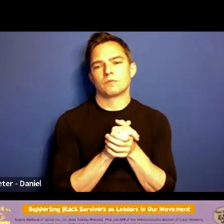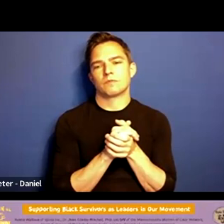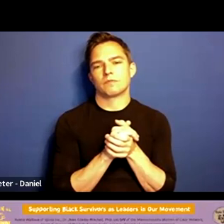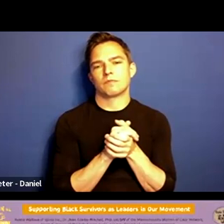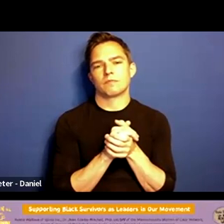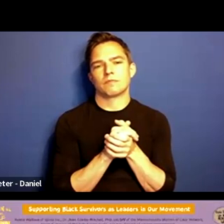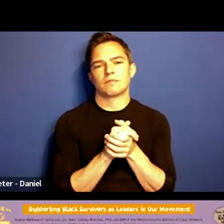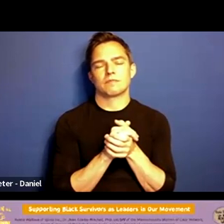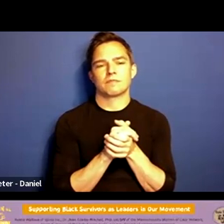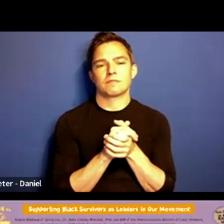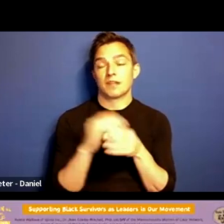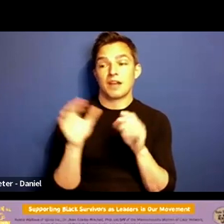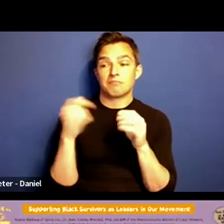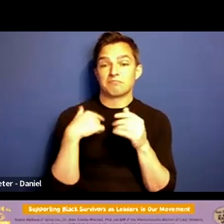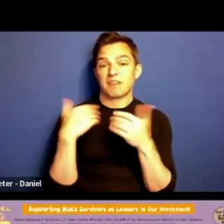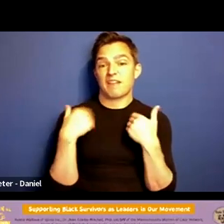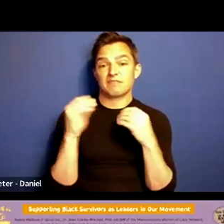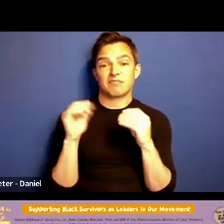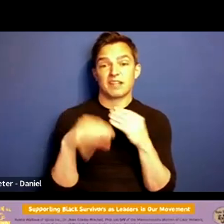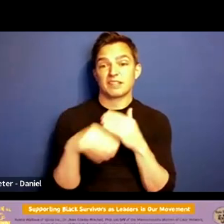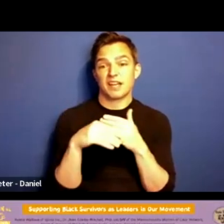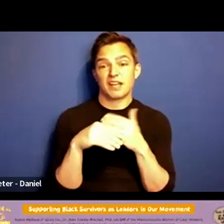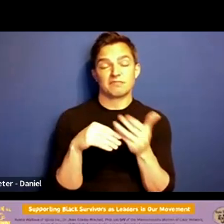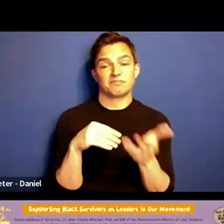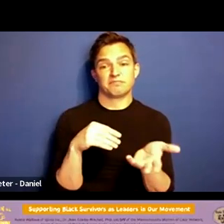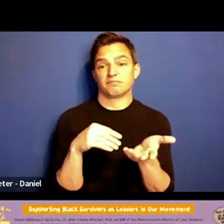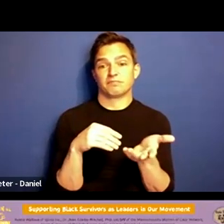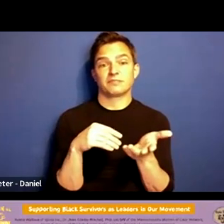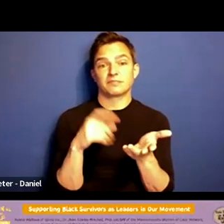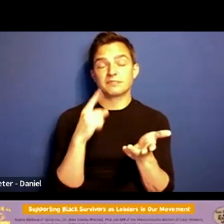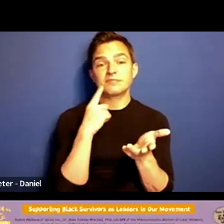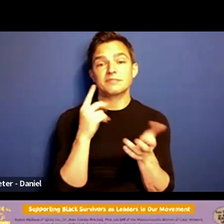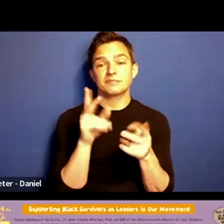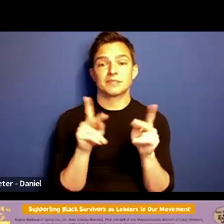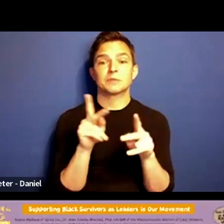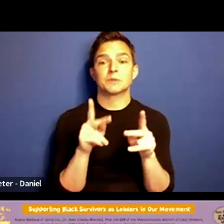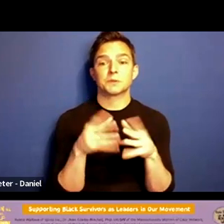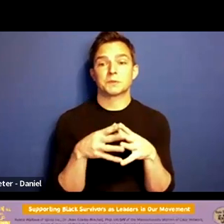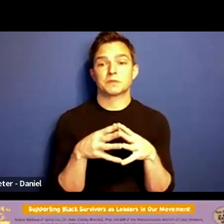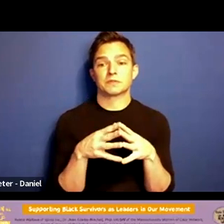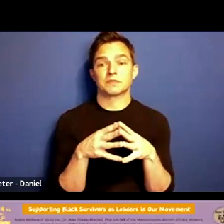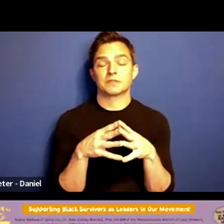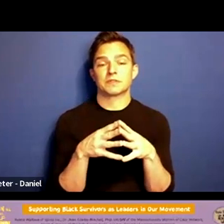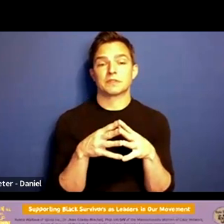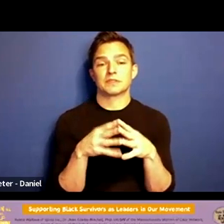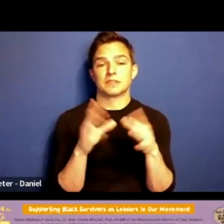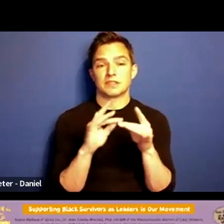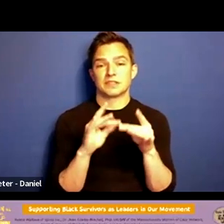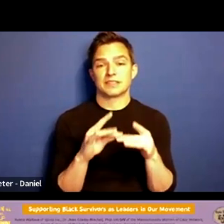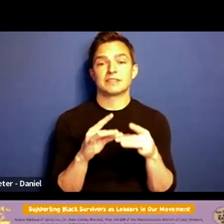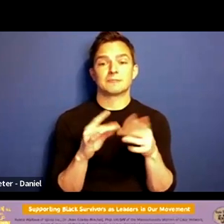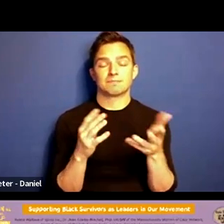I really don't have anything to add. I think, like I said, everyone's saying the things that need to be